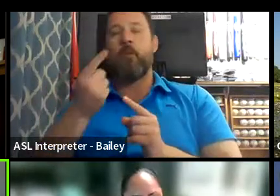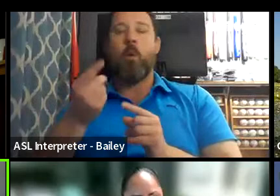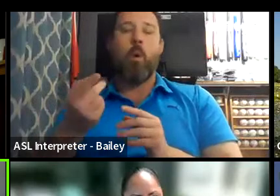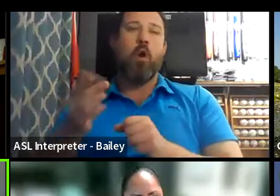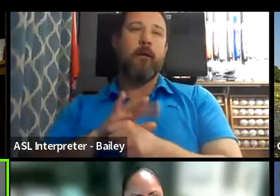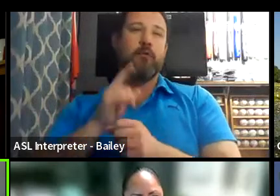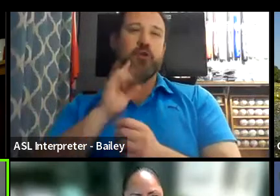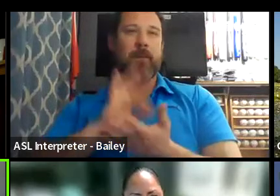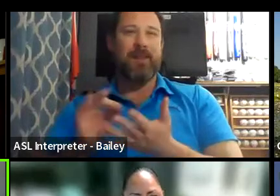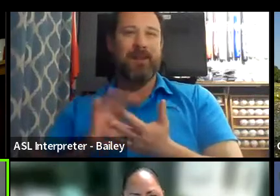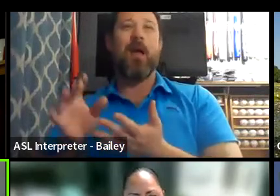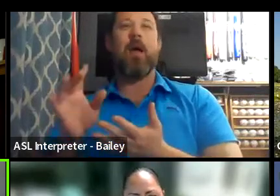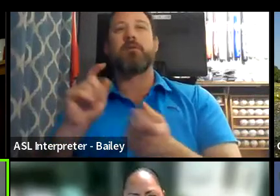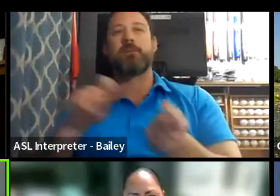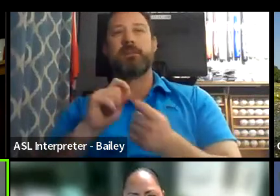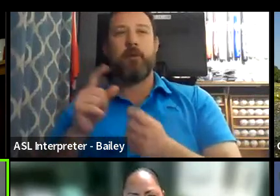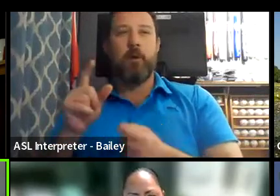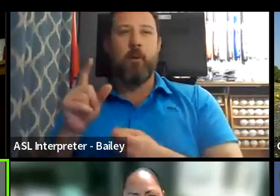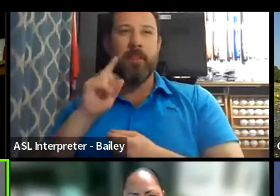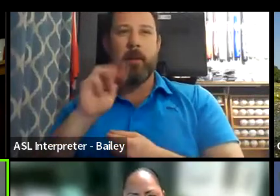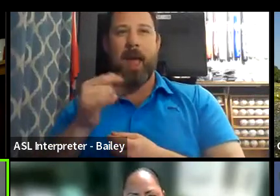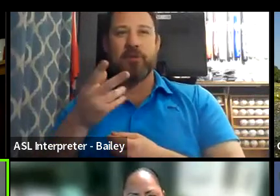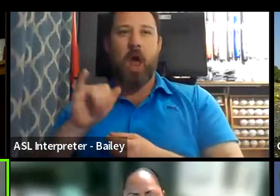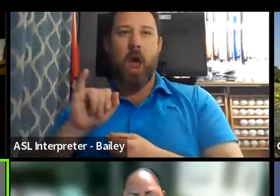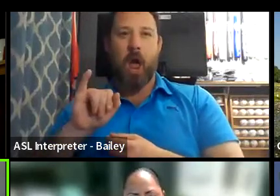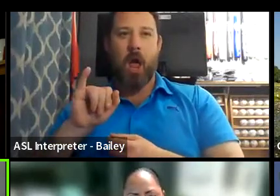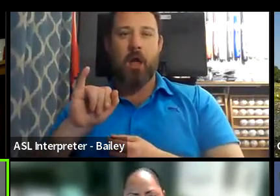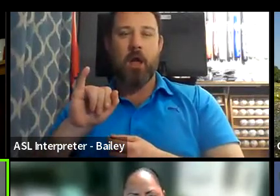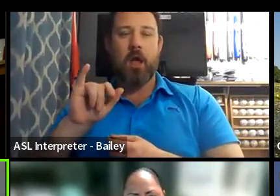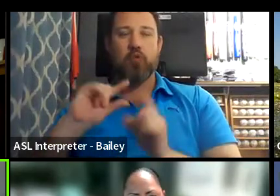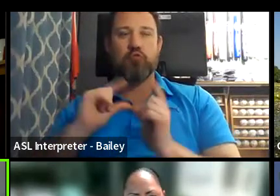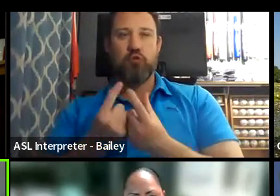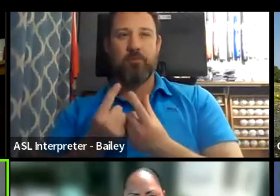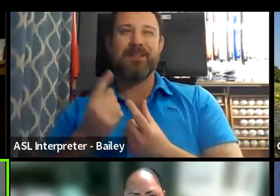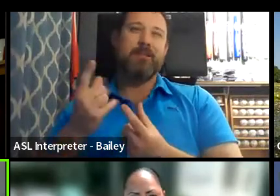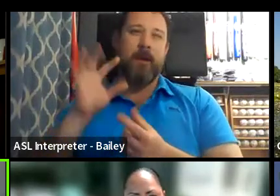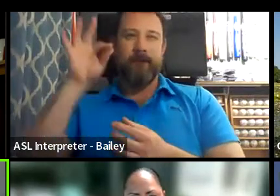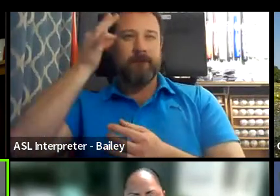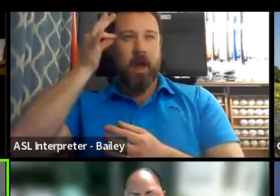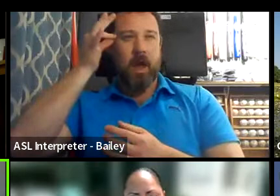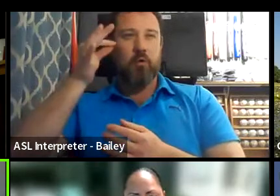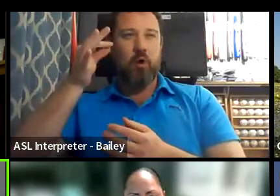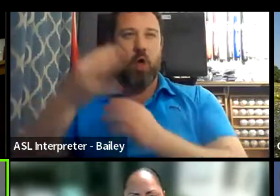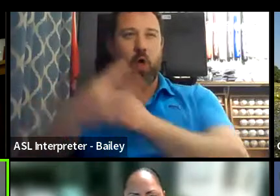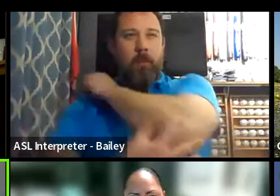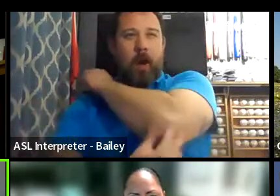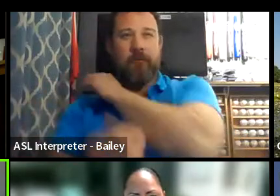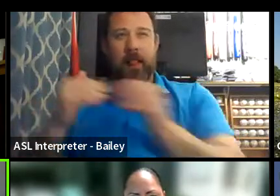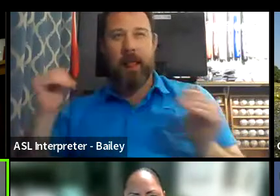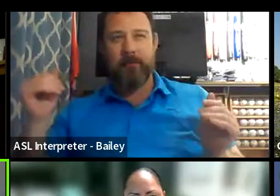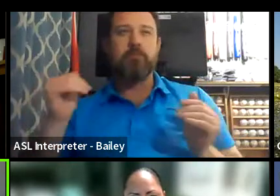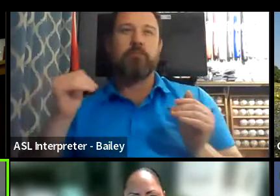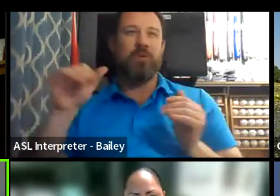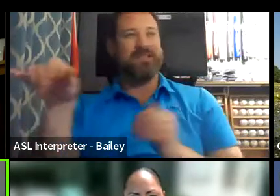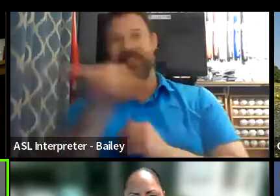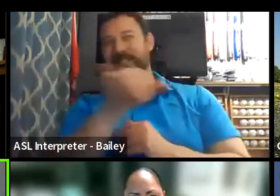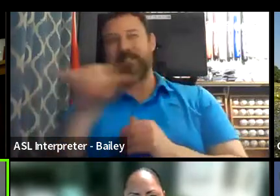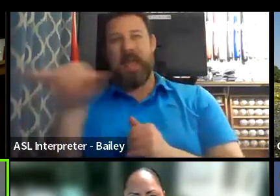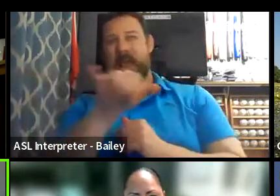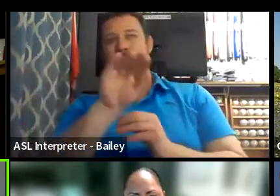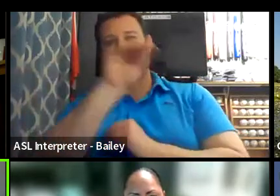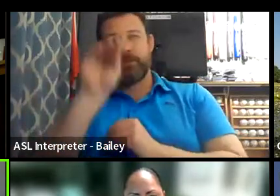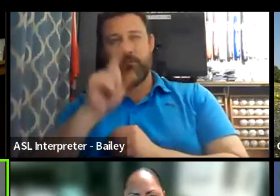coverage, especially with the MAGI group, it is based on the federal poverty level. So it stays at the same percentage for